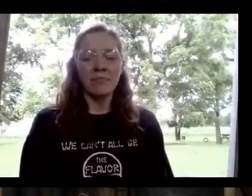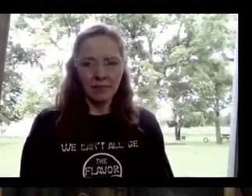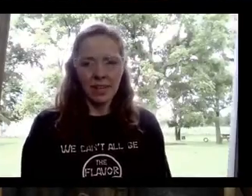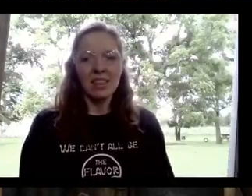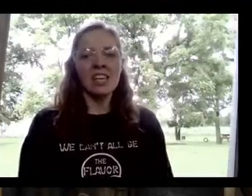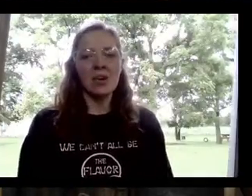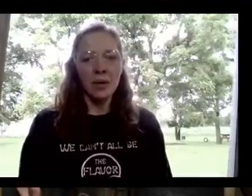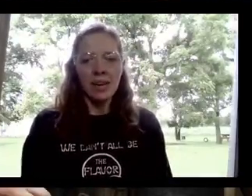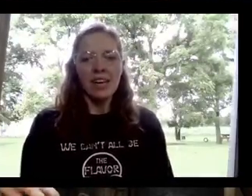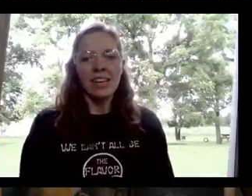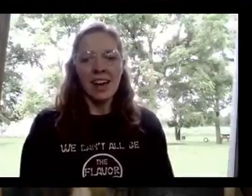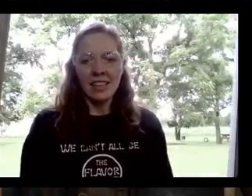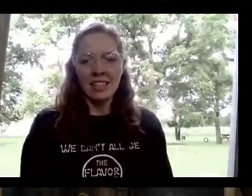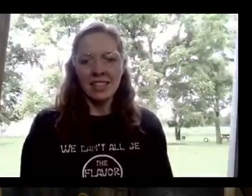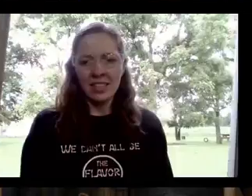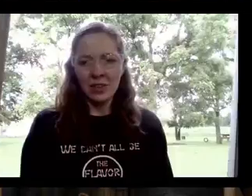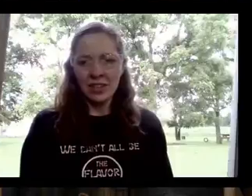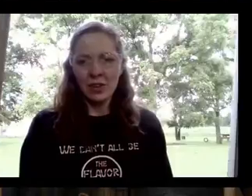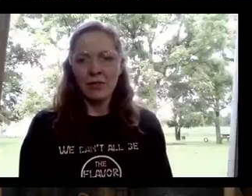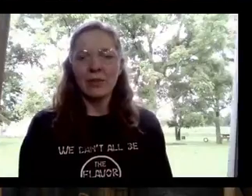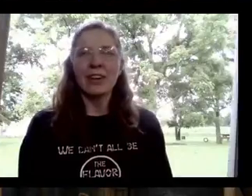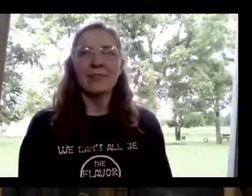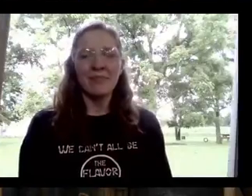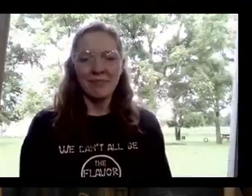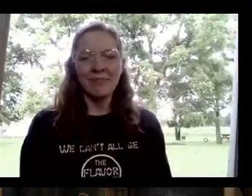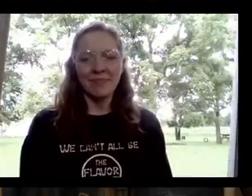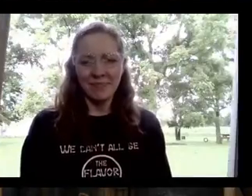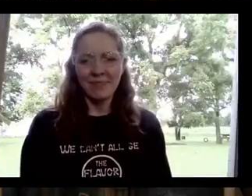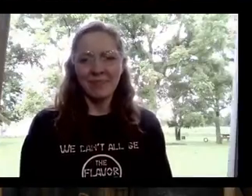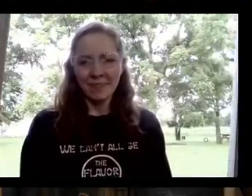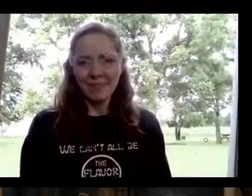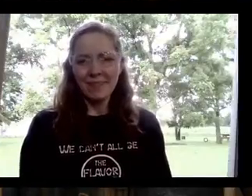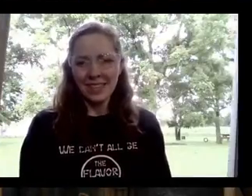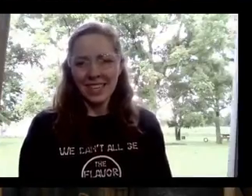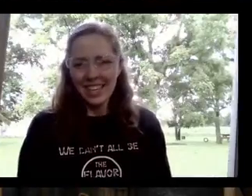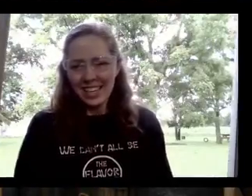navigate. Thank you. Awesome. Yeah, so that was all Jess. Mm-hmm. All